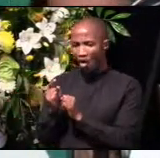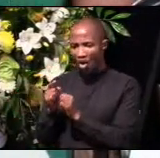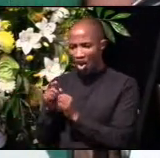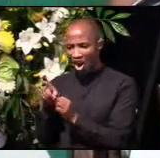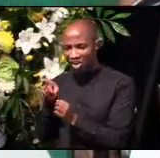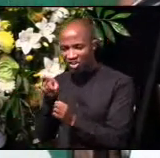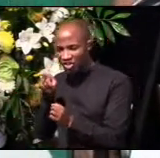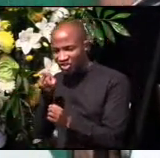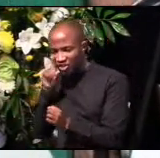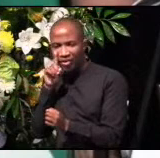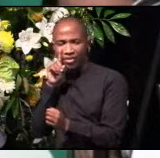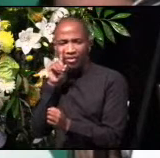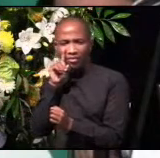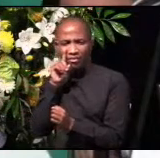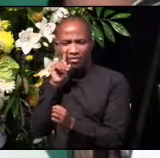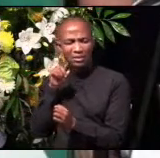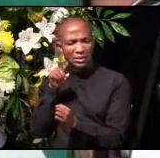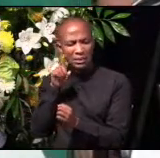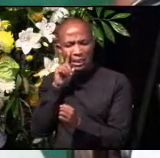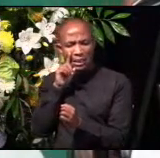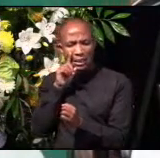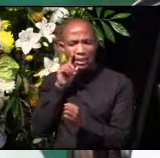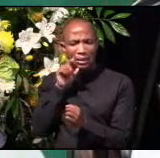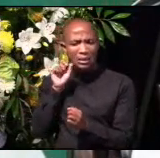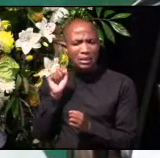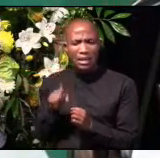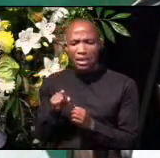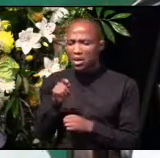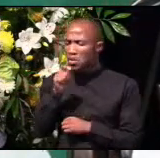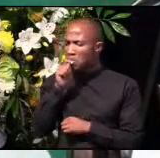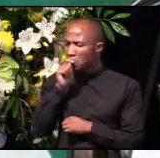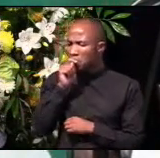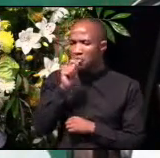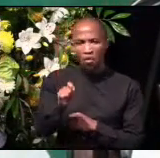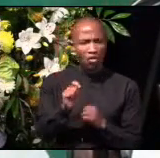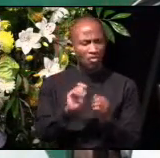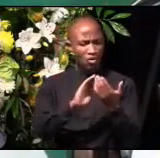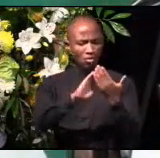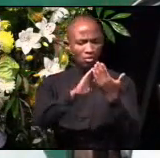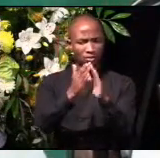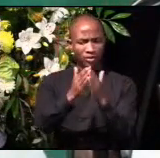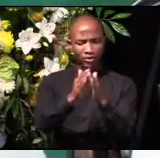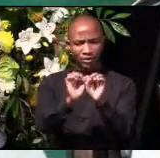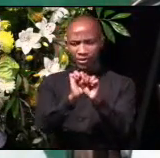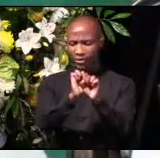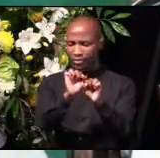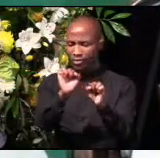organic they were grounded within the communities